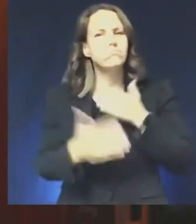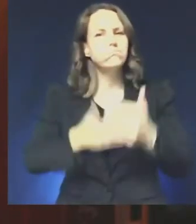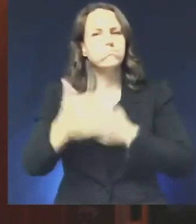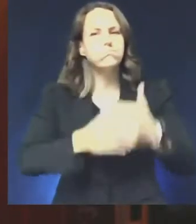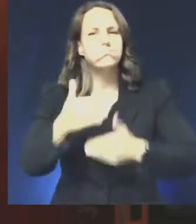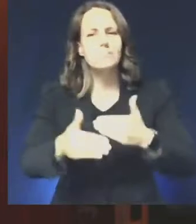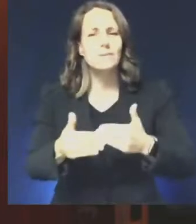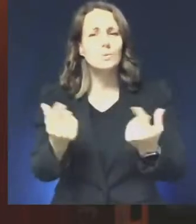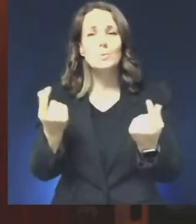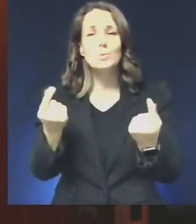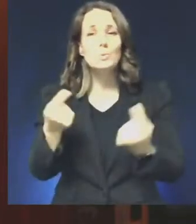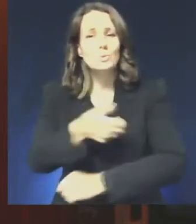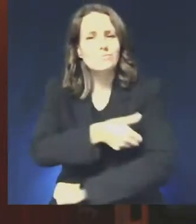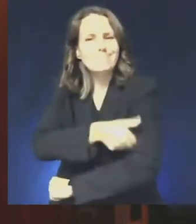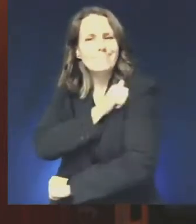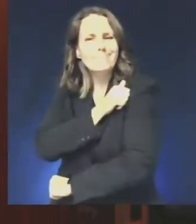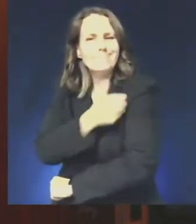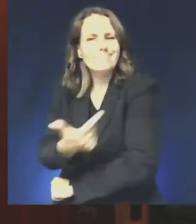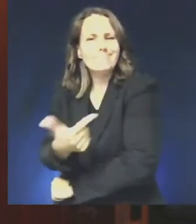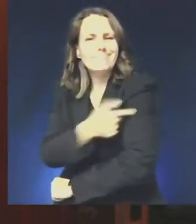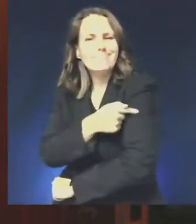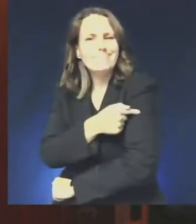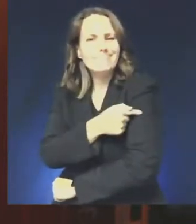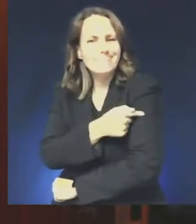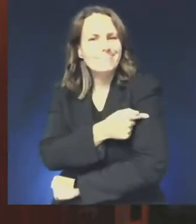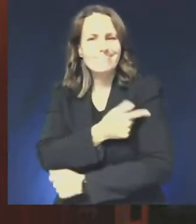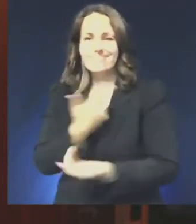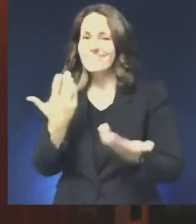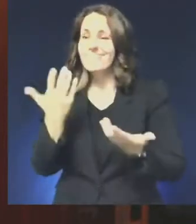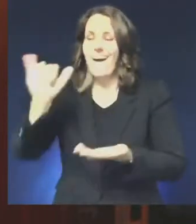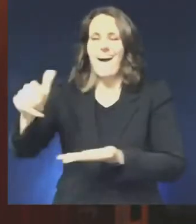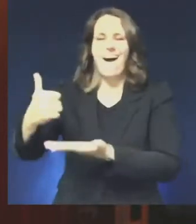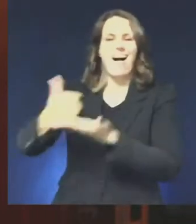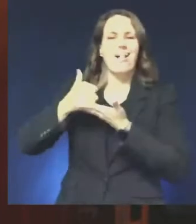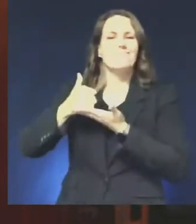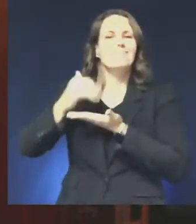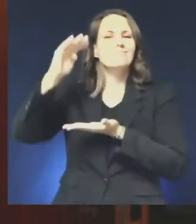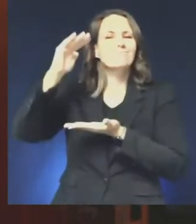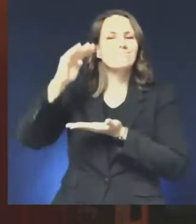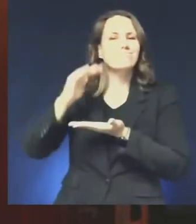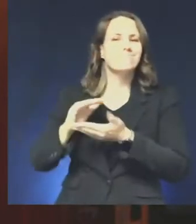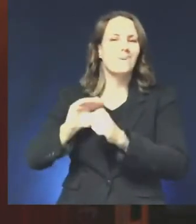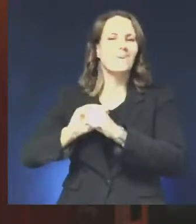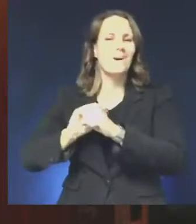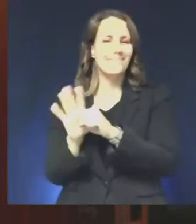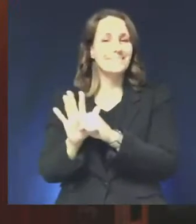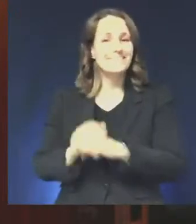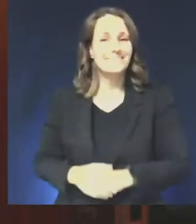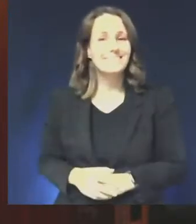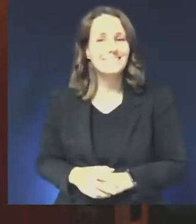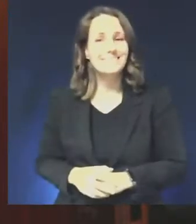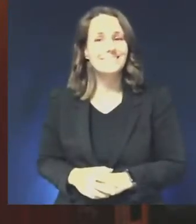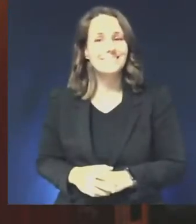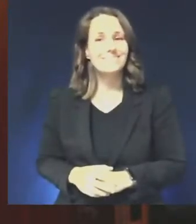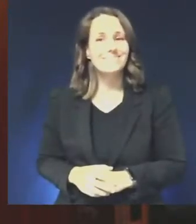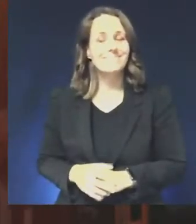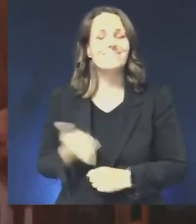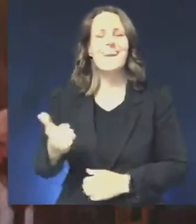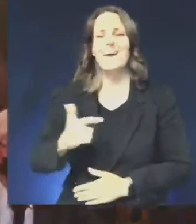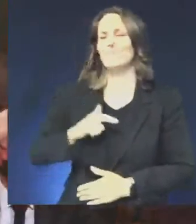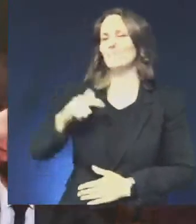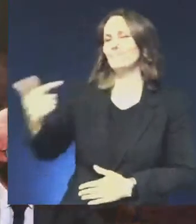side. So with that, I will now hand things over to Deputy Secretary Julie Willems Van Dijk. Take it away,